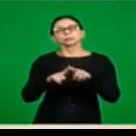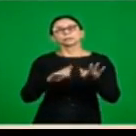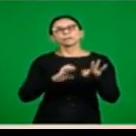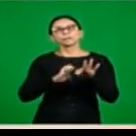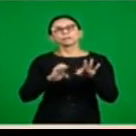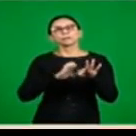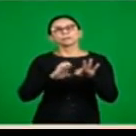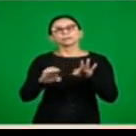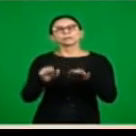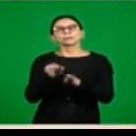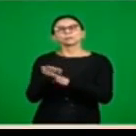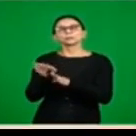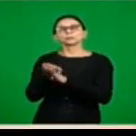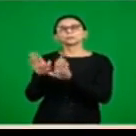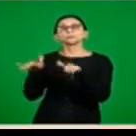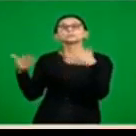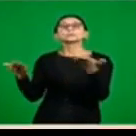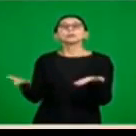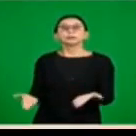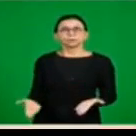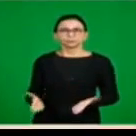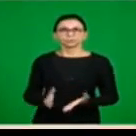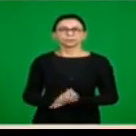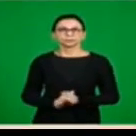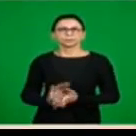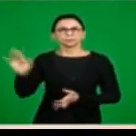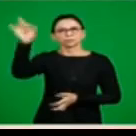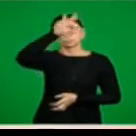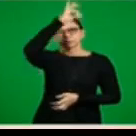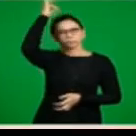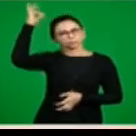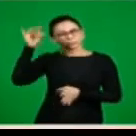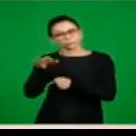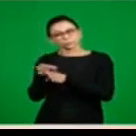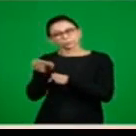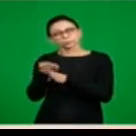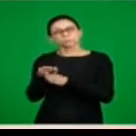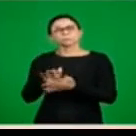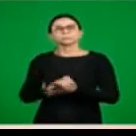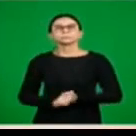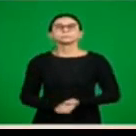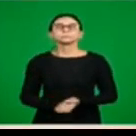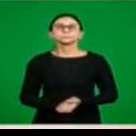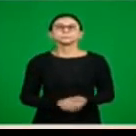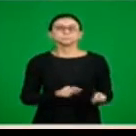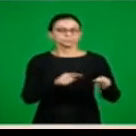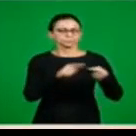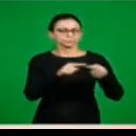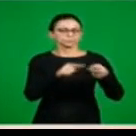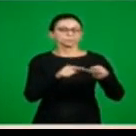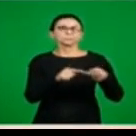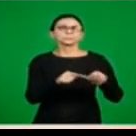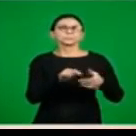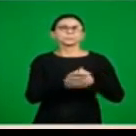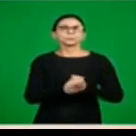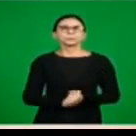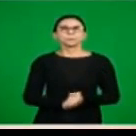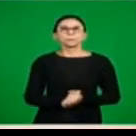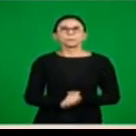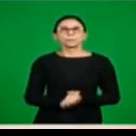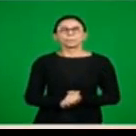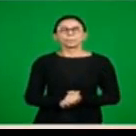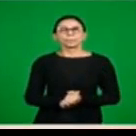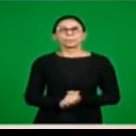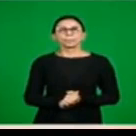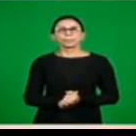of Philadelphia? So these recommendations are the ones that the Holy Spirit gave to the church. And what can